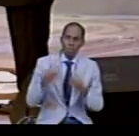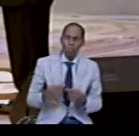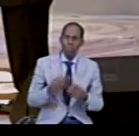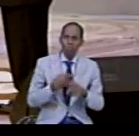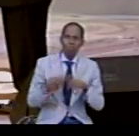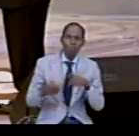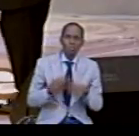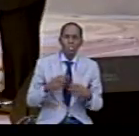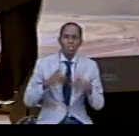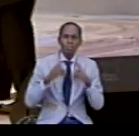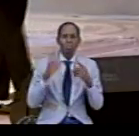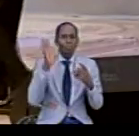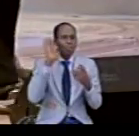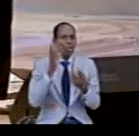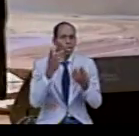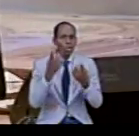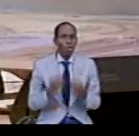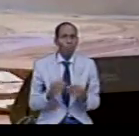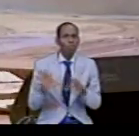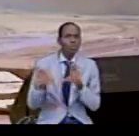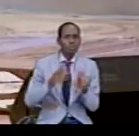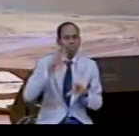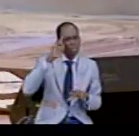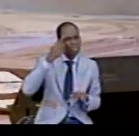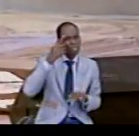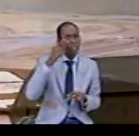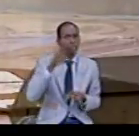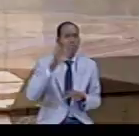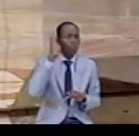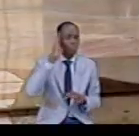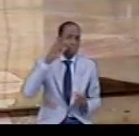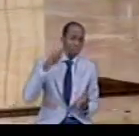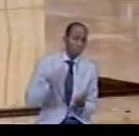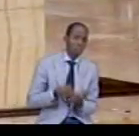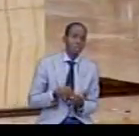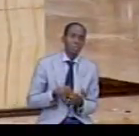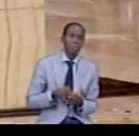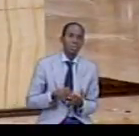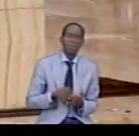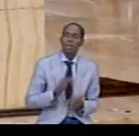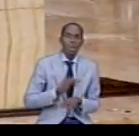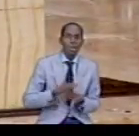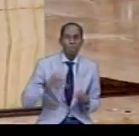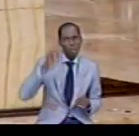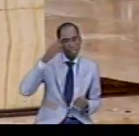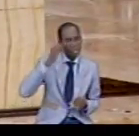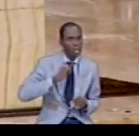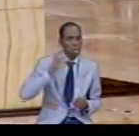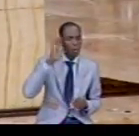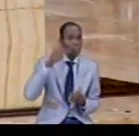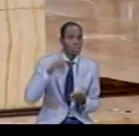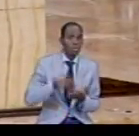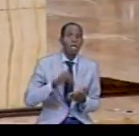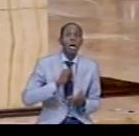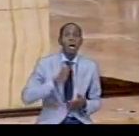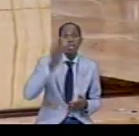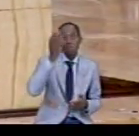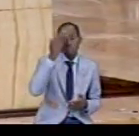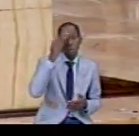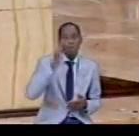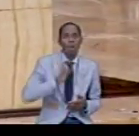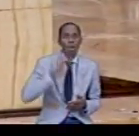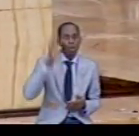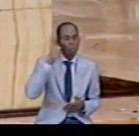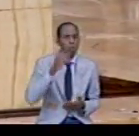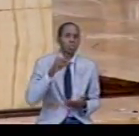possession will come do you seek your understand no I don't think I will stand I know that I